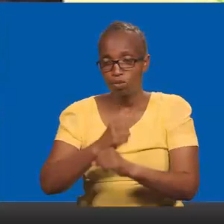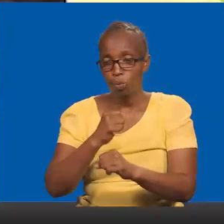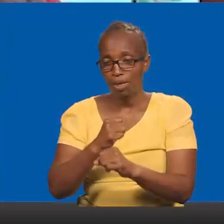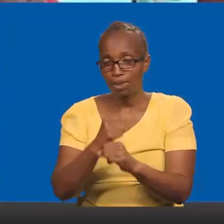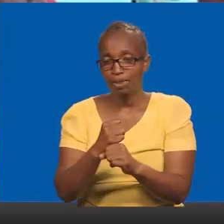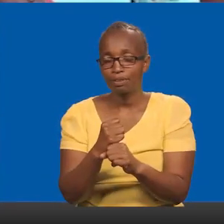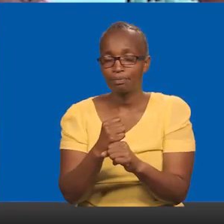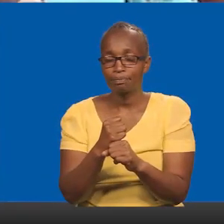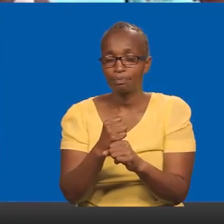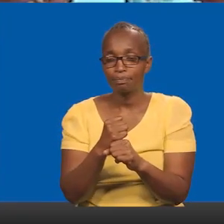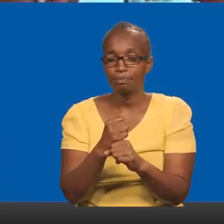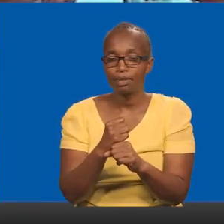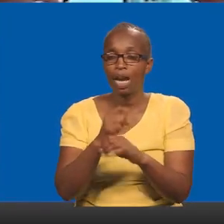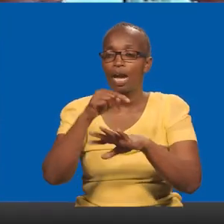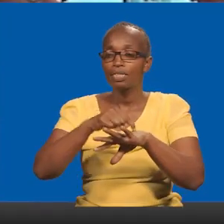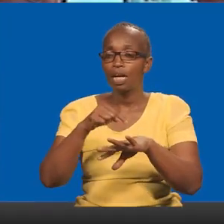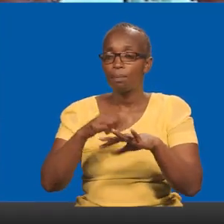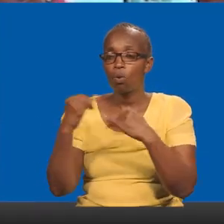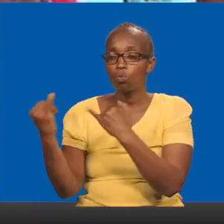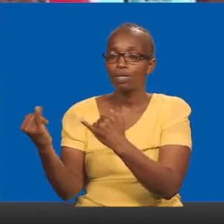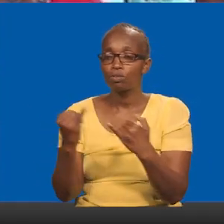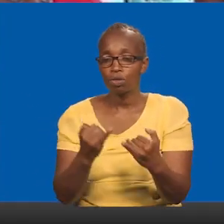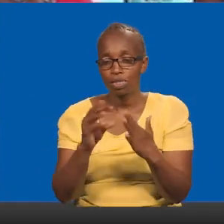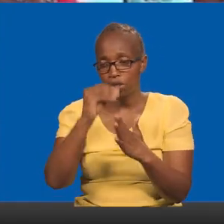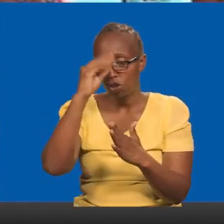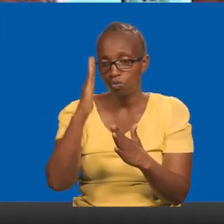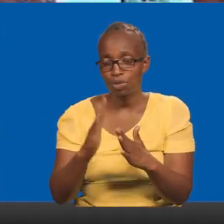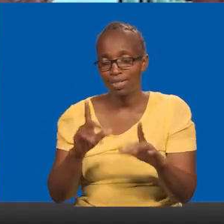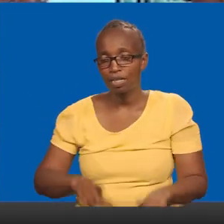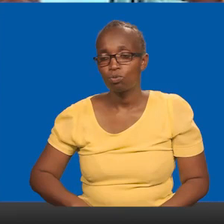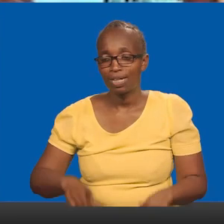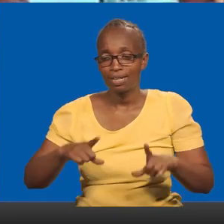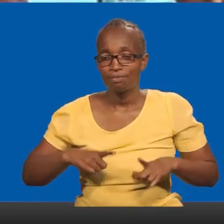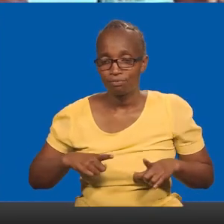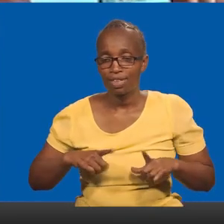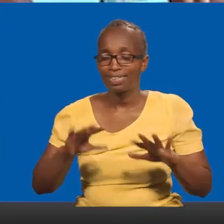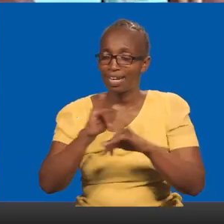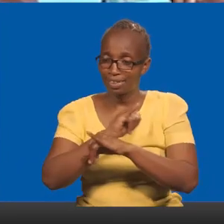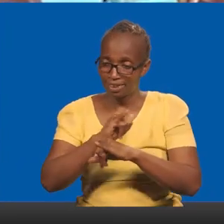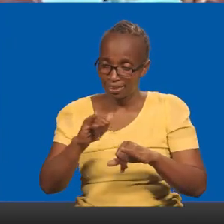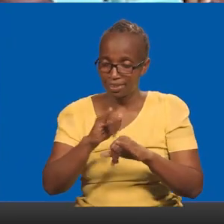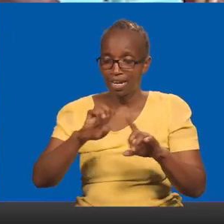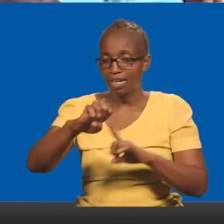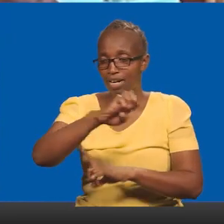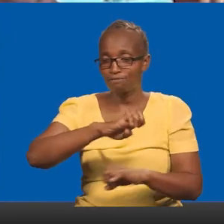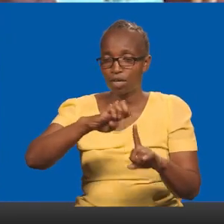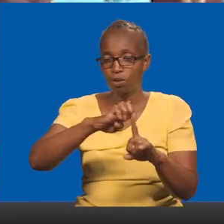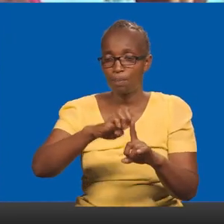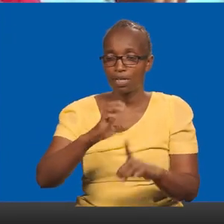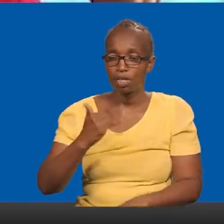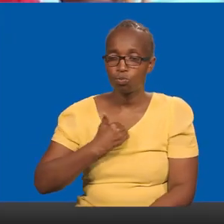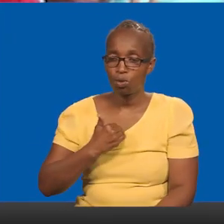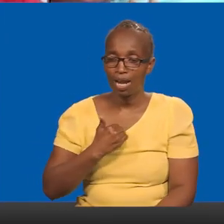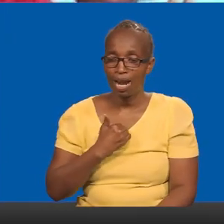mazingira. We introduce our learners to know how to live in an ecosystem that is very clean. So